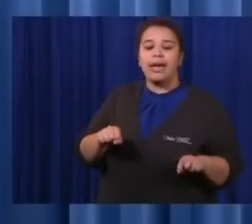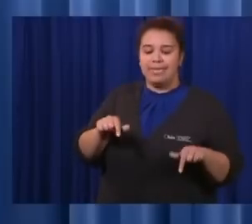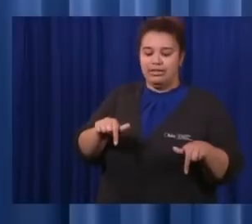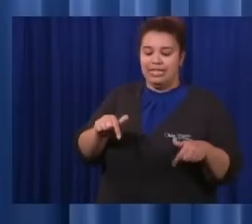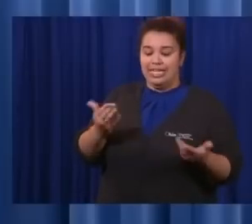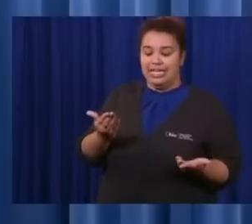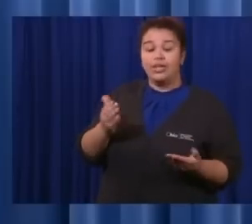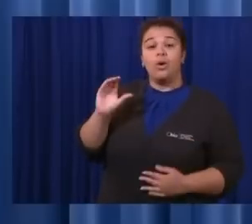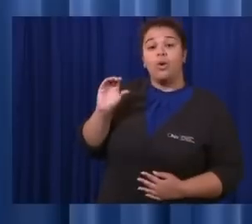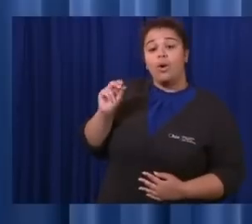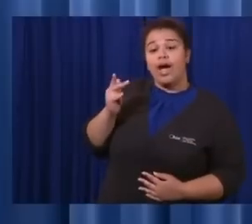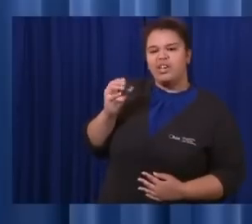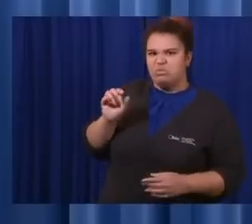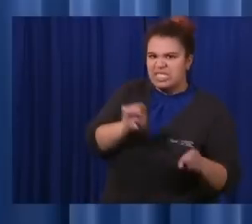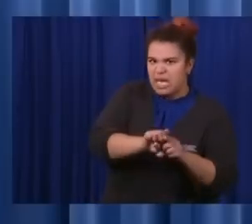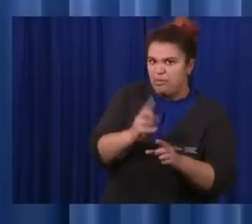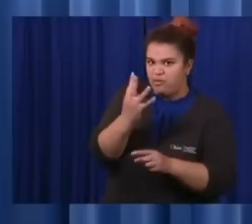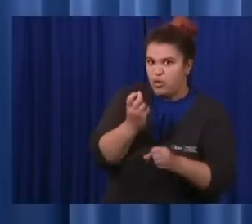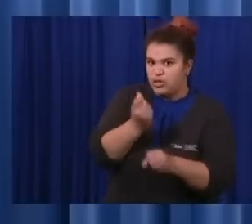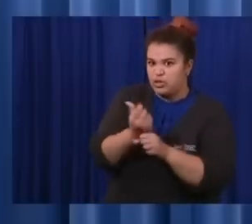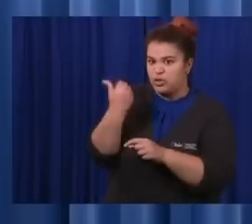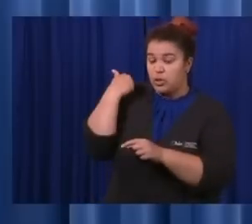administration?